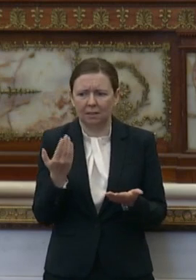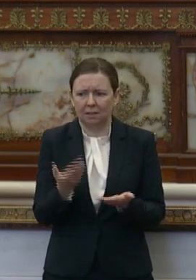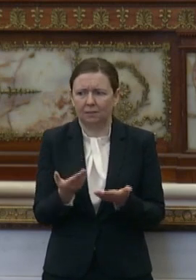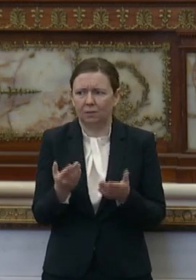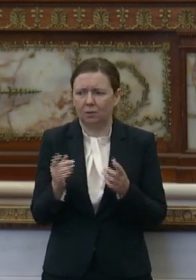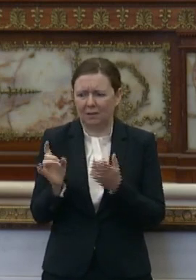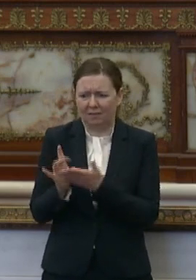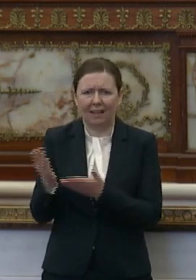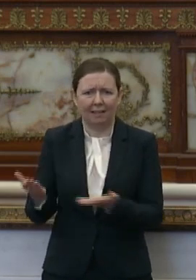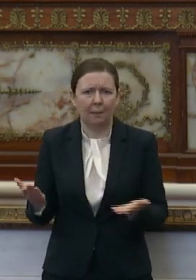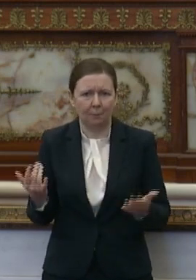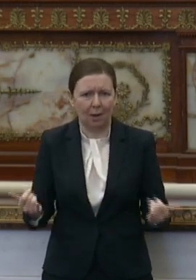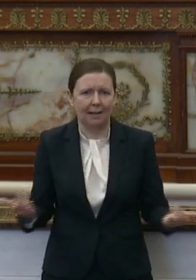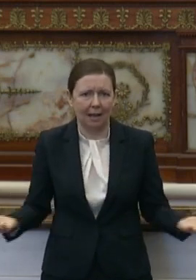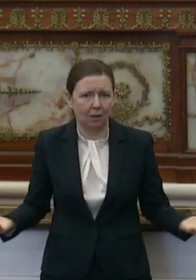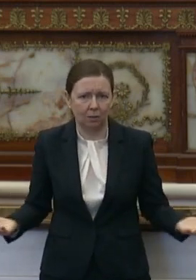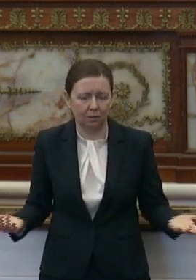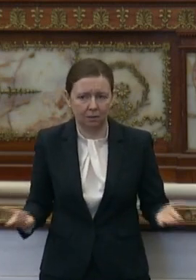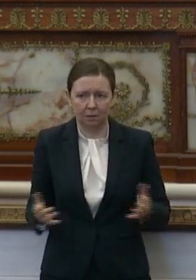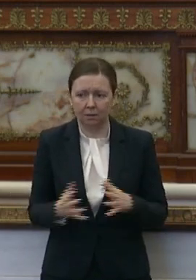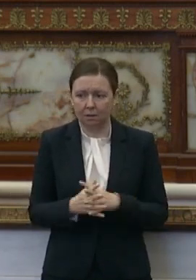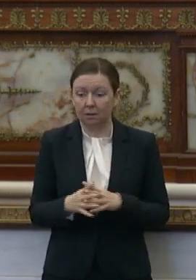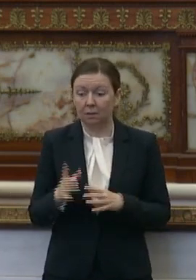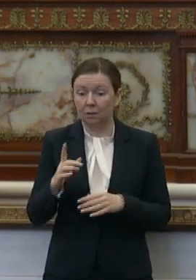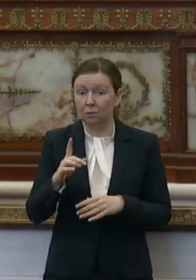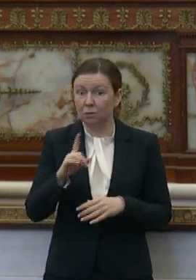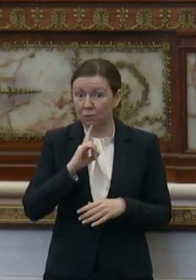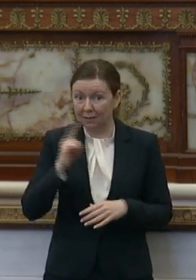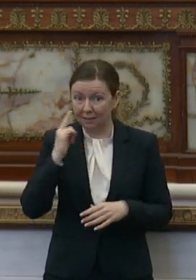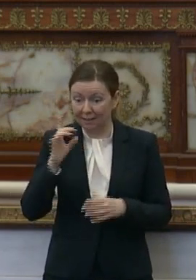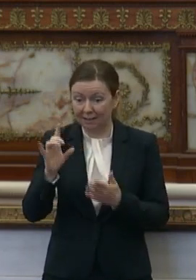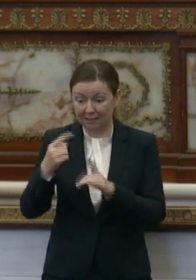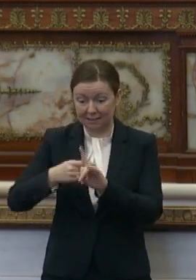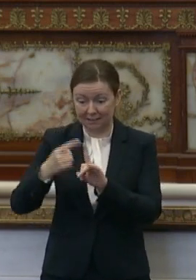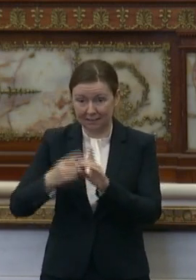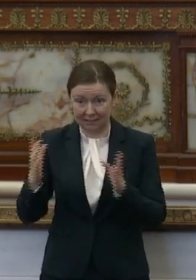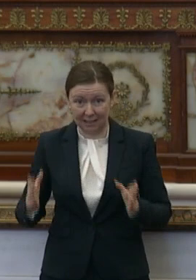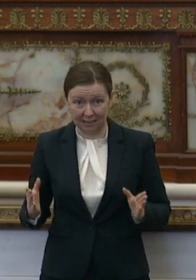if they do evict them right now? Do they really think that their tenants